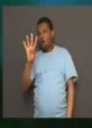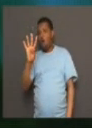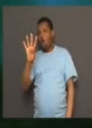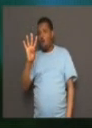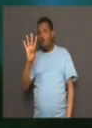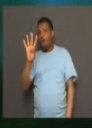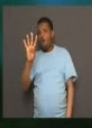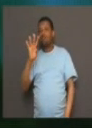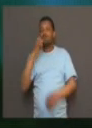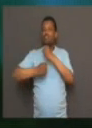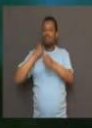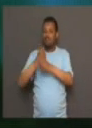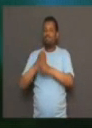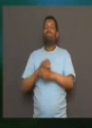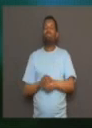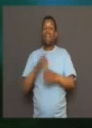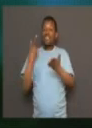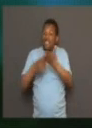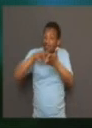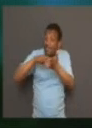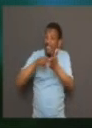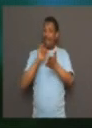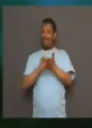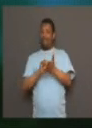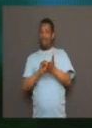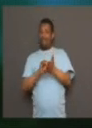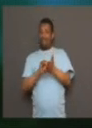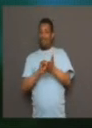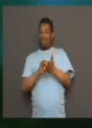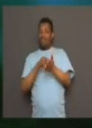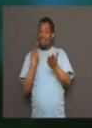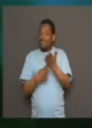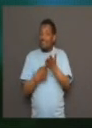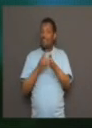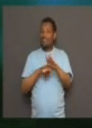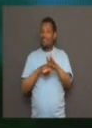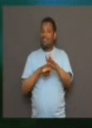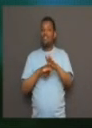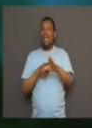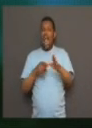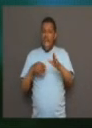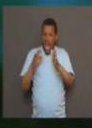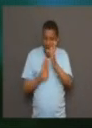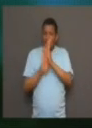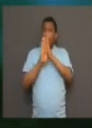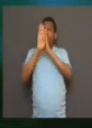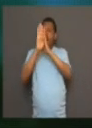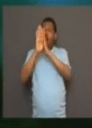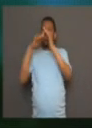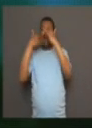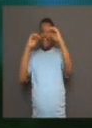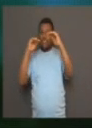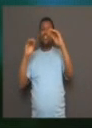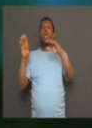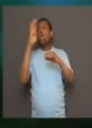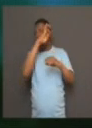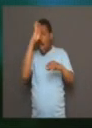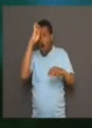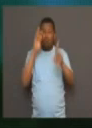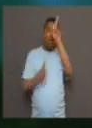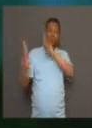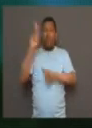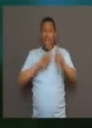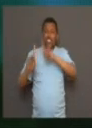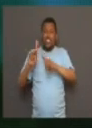years. This means that at its current growth rate, Europe's population